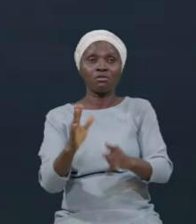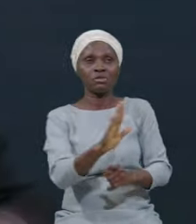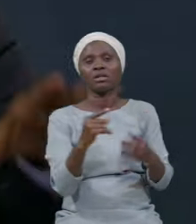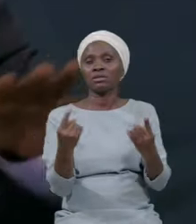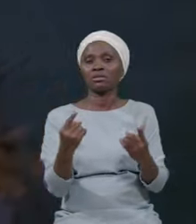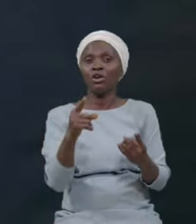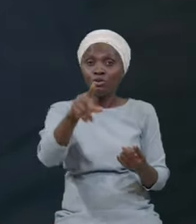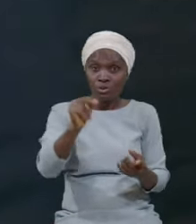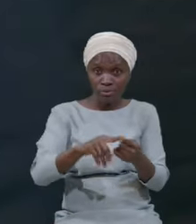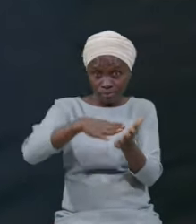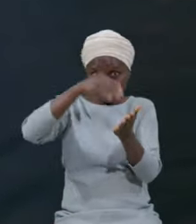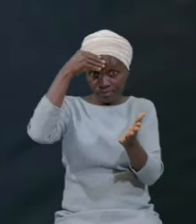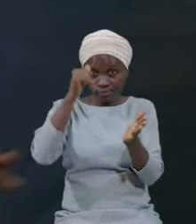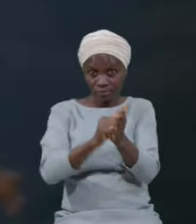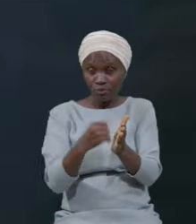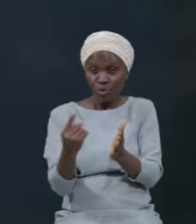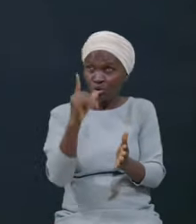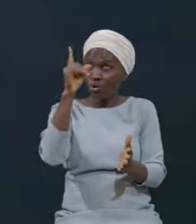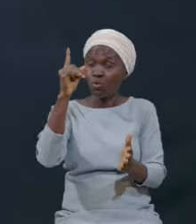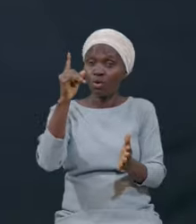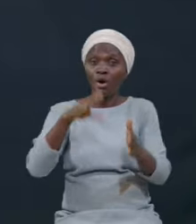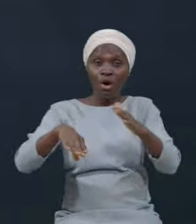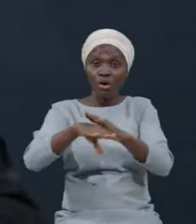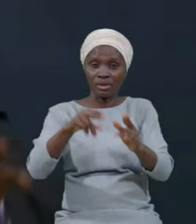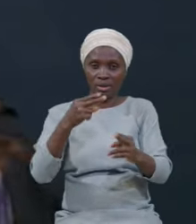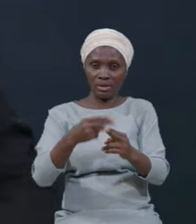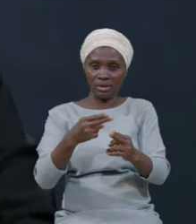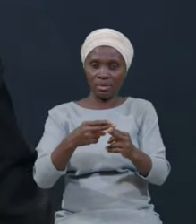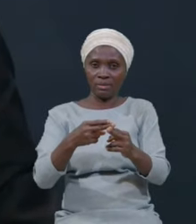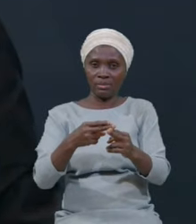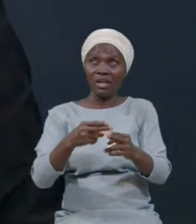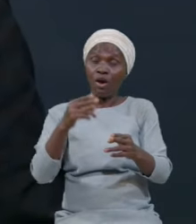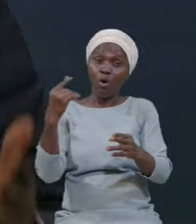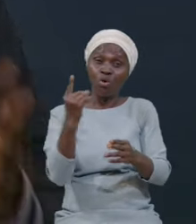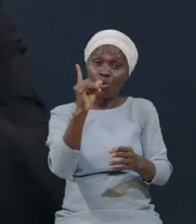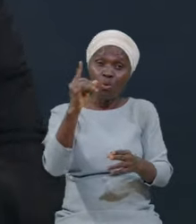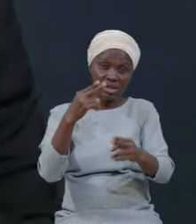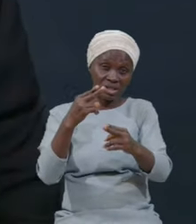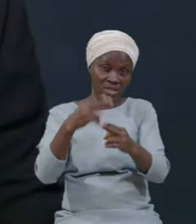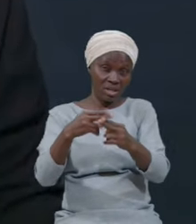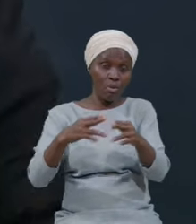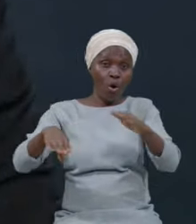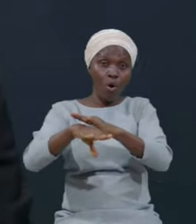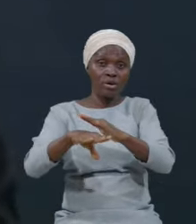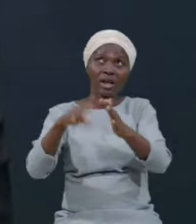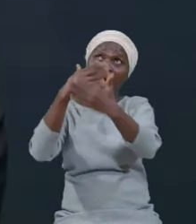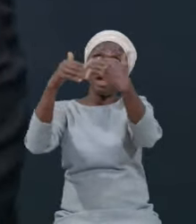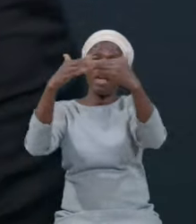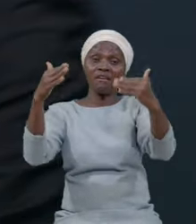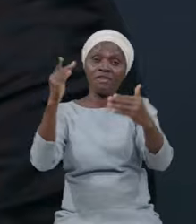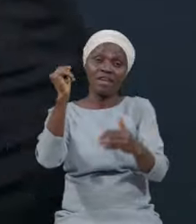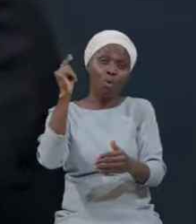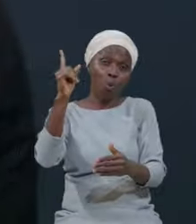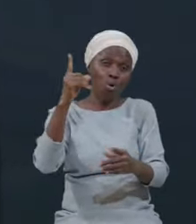heaven. Learn that, whereby we must be saved, is the name of Jesus. Learn that.